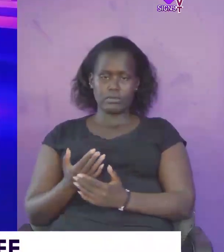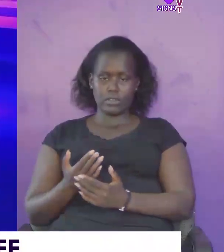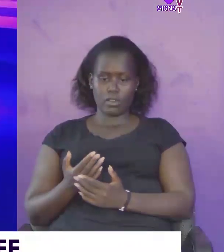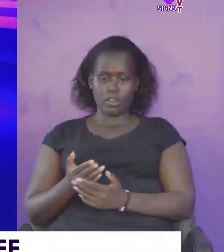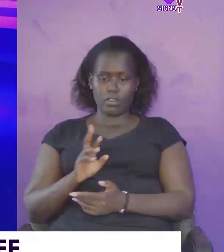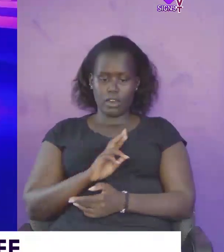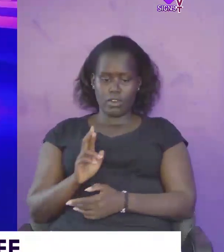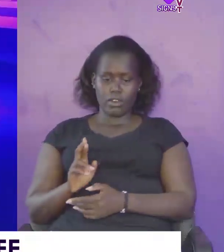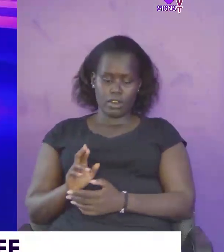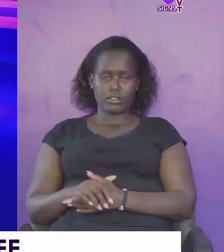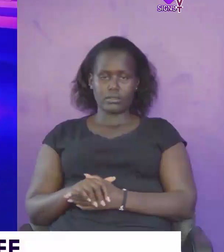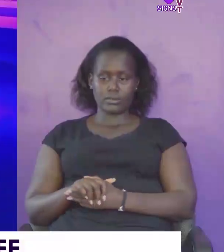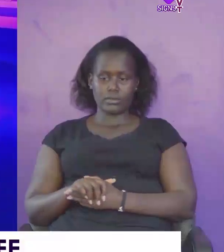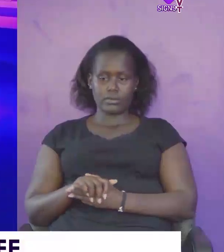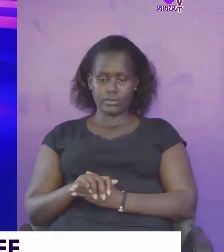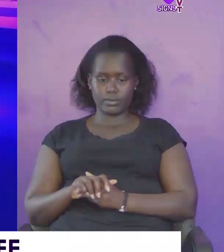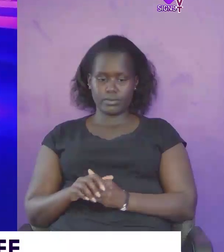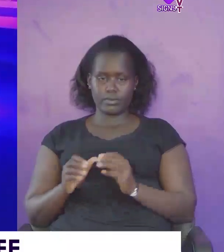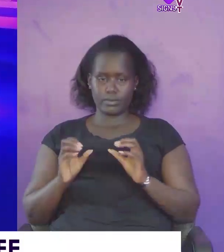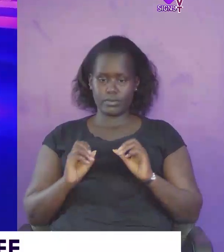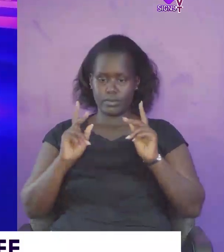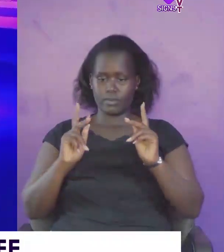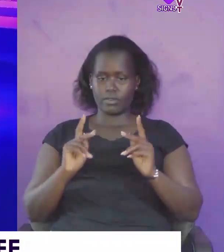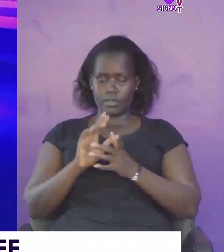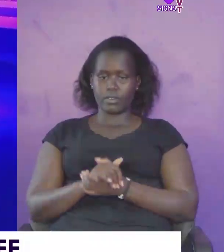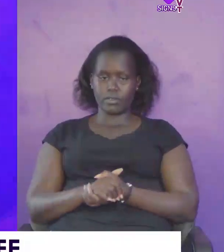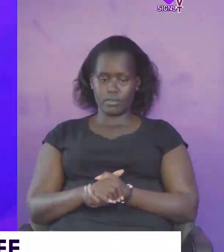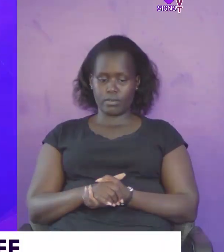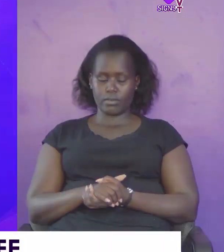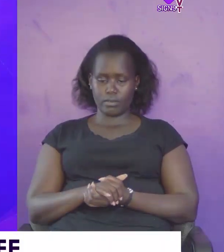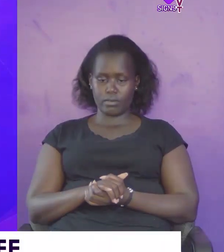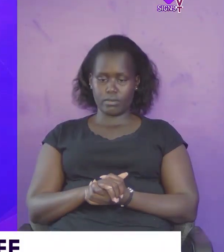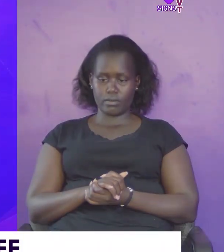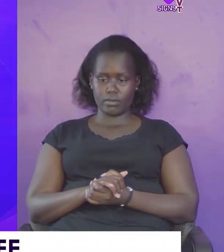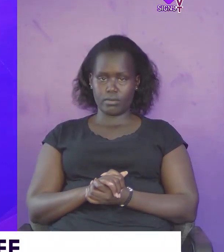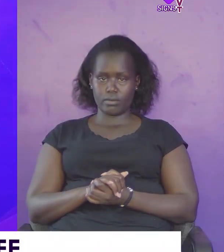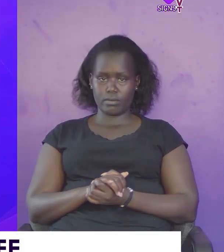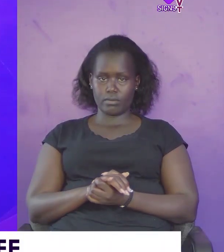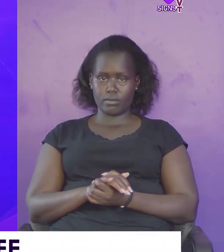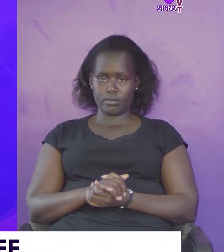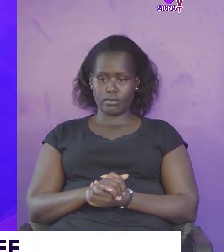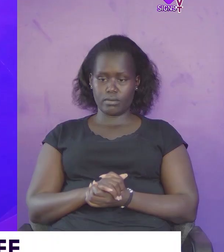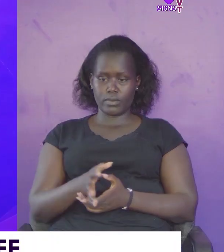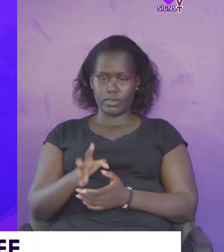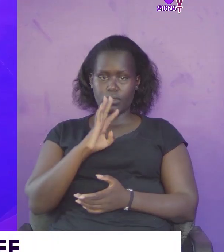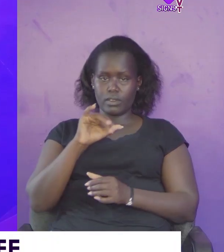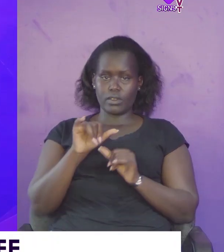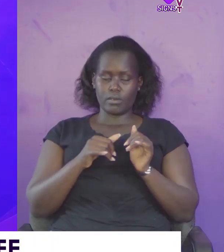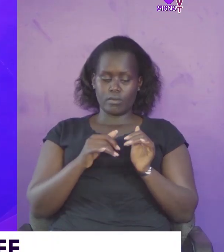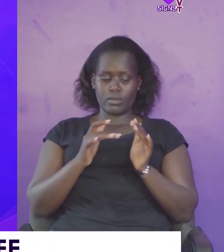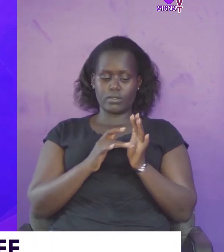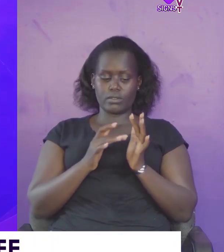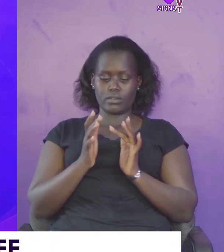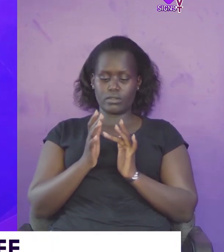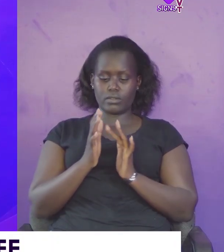religious bigotry or something. Oh, okay. Now you've just hit me with English. When you speak of bigotry, I remember